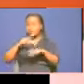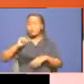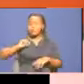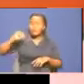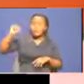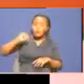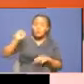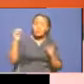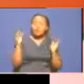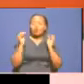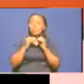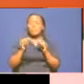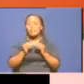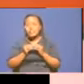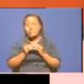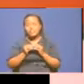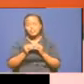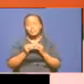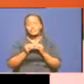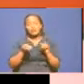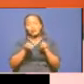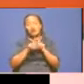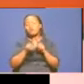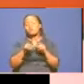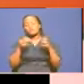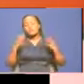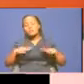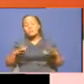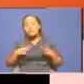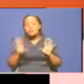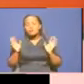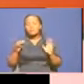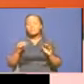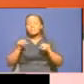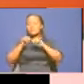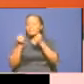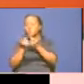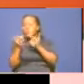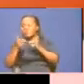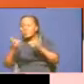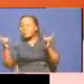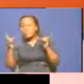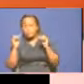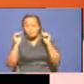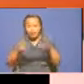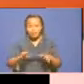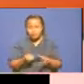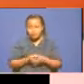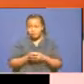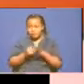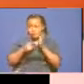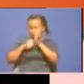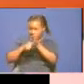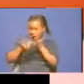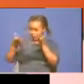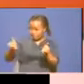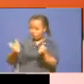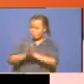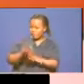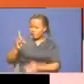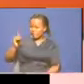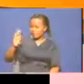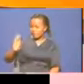or people not socially distancing themselves. Especially now that with the Delta variant. Yeah.